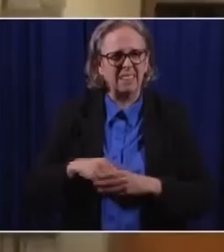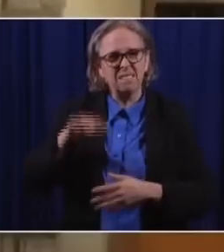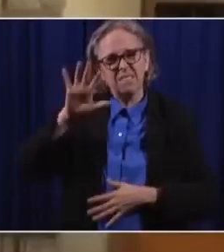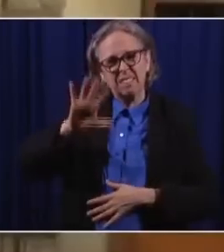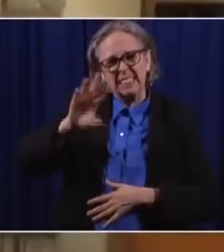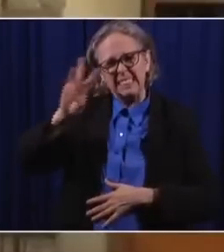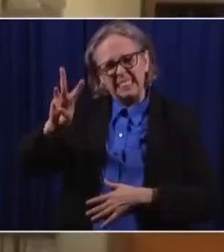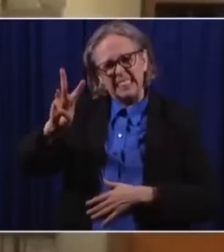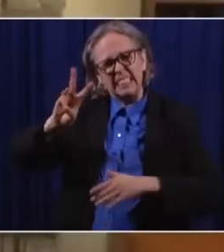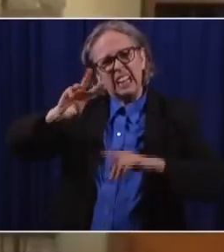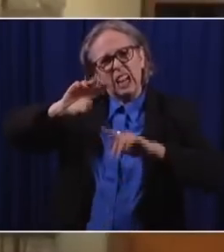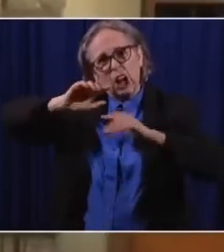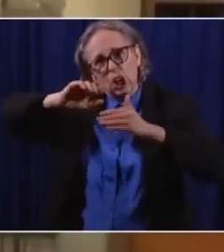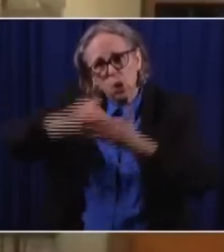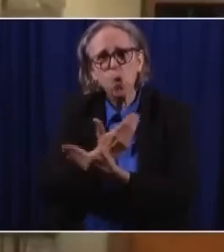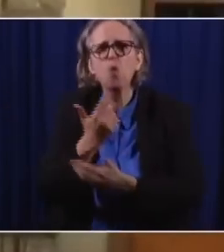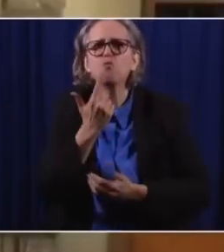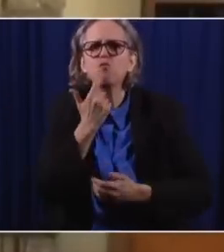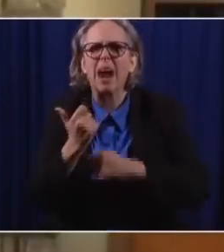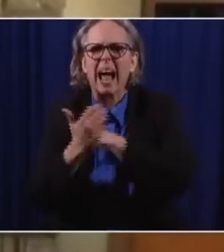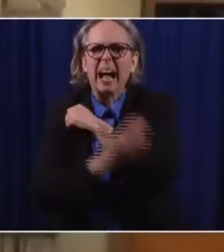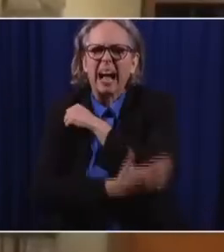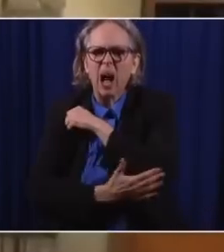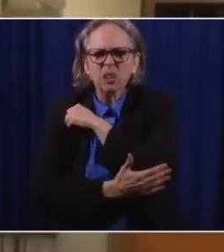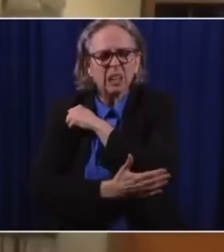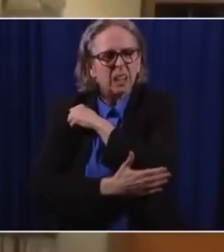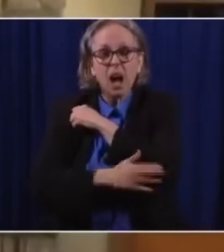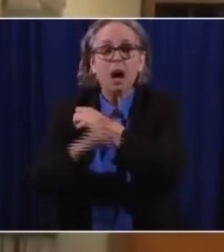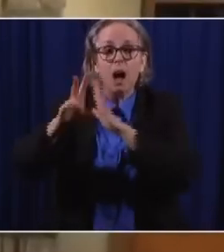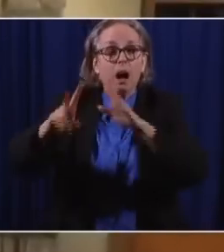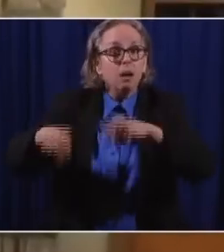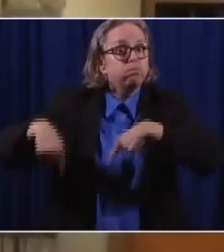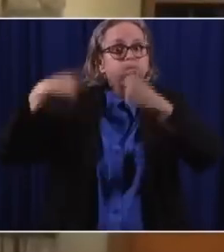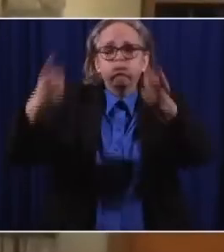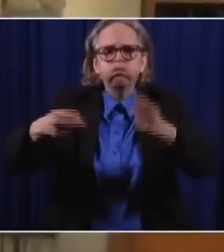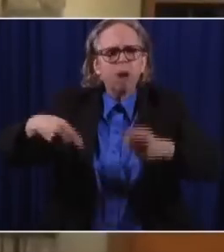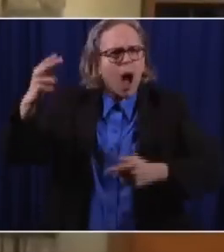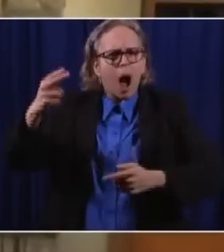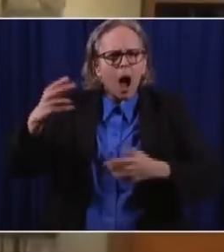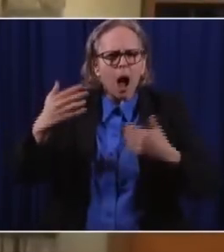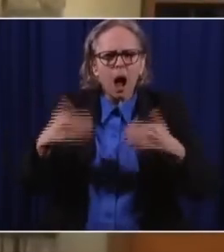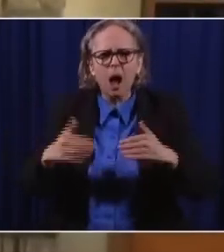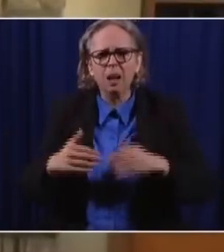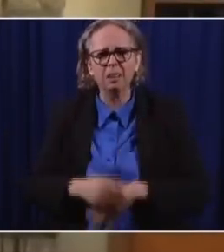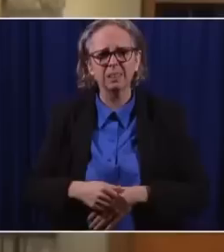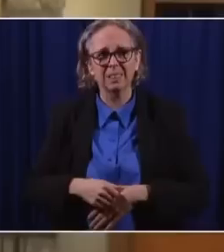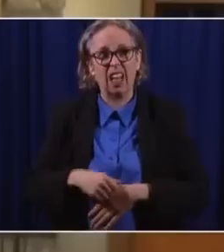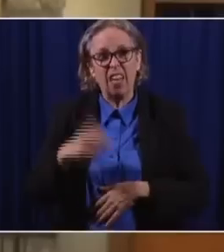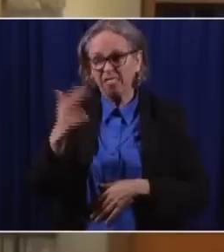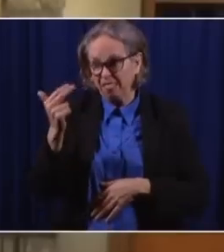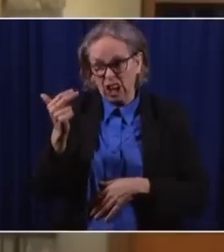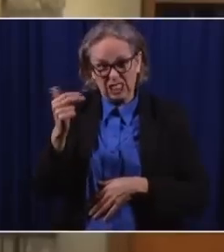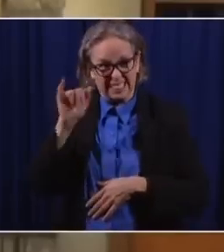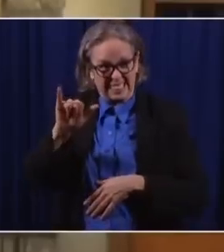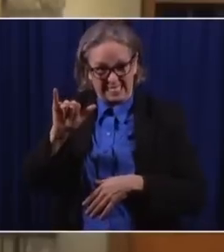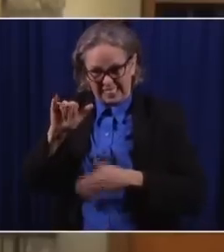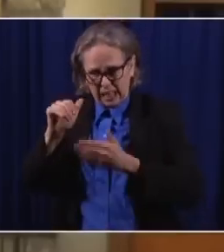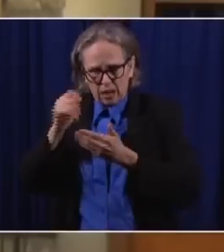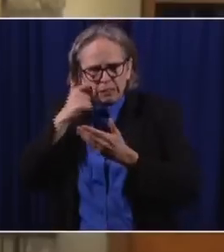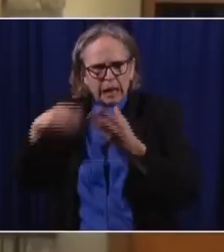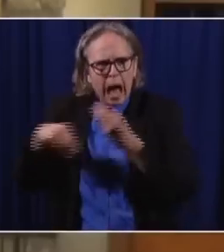of counties that are red since we started the alert system. This is an increase of 13 from last